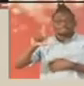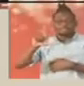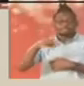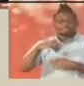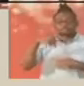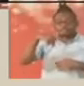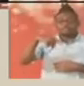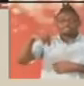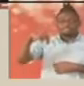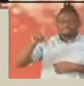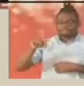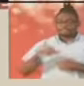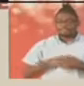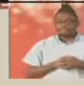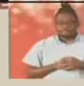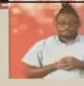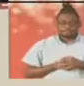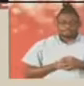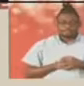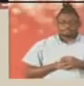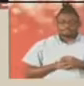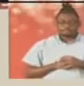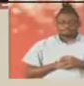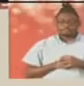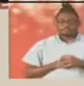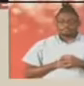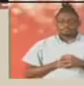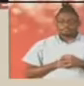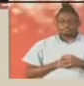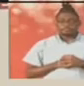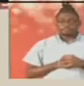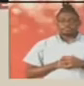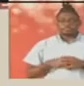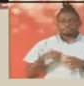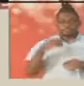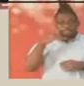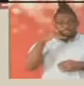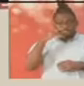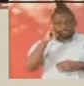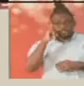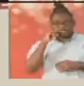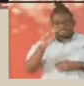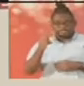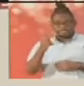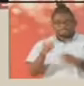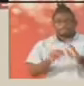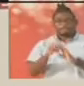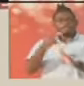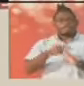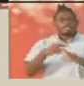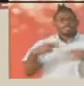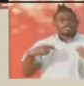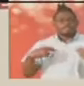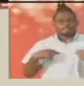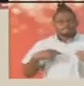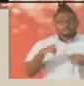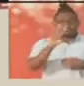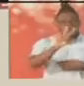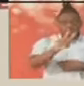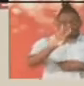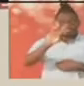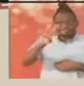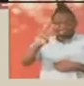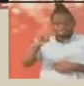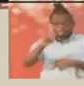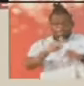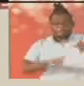County Caroni and the community cases that we have, as of yesterday, the 2nd of March, we had 26 active cases, and this